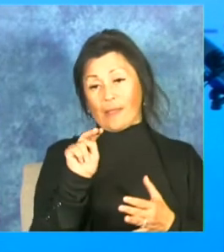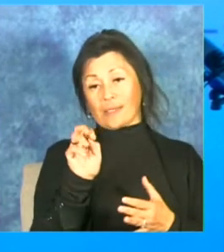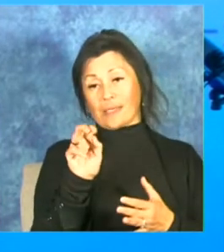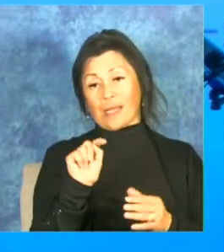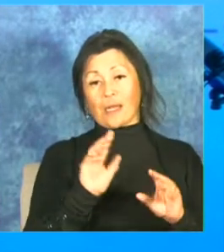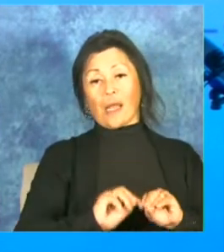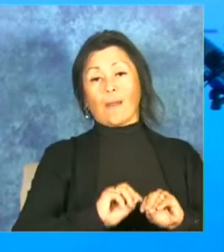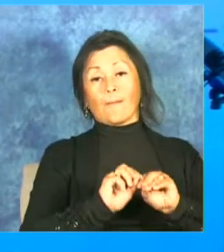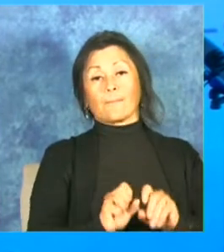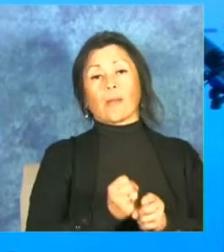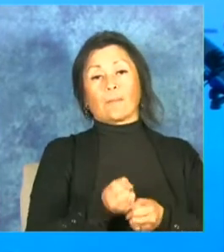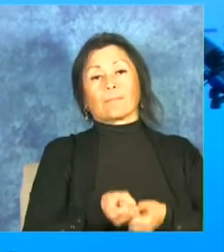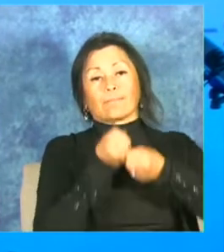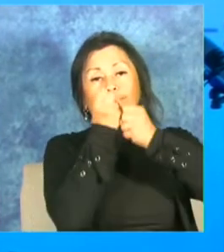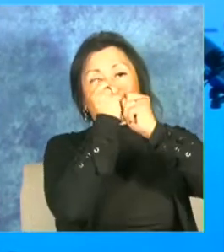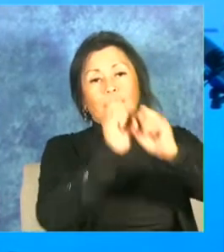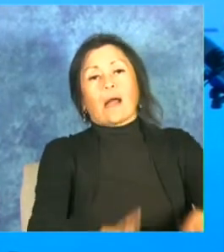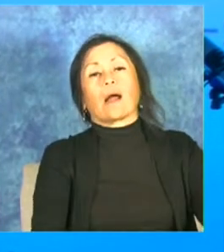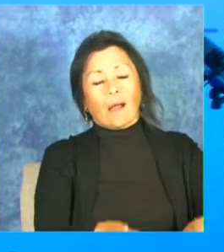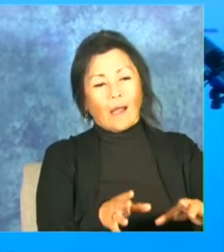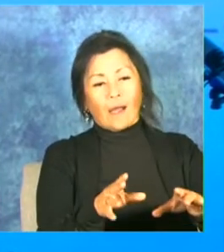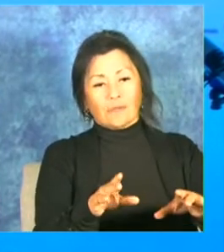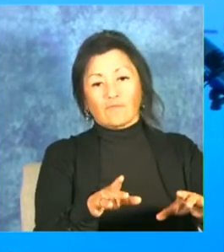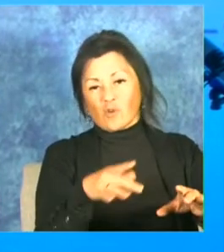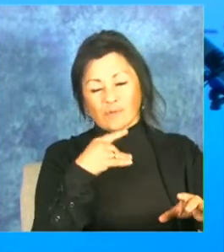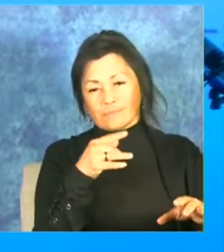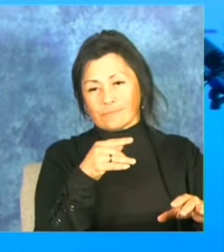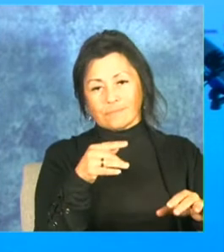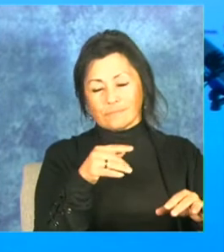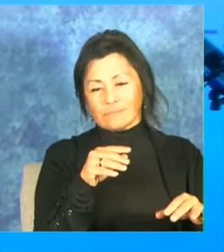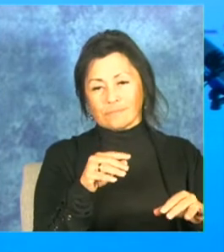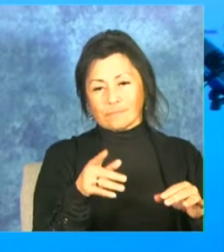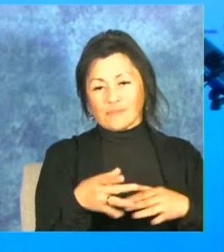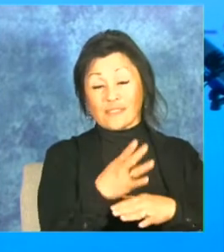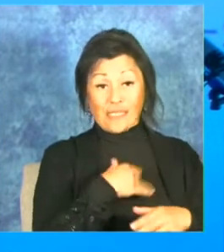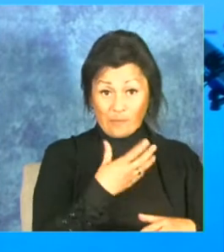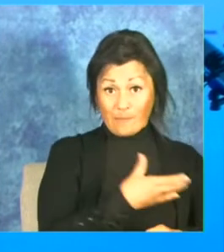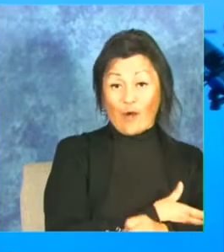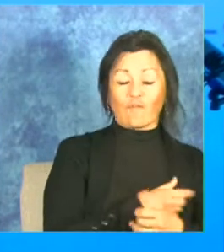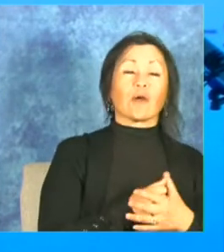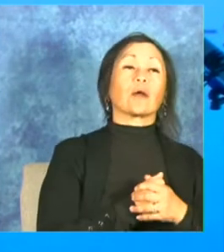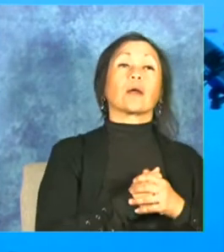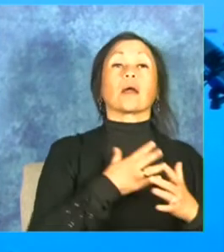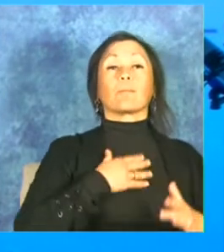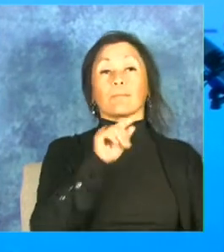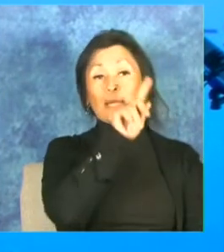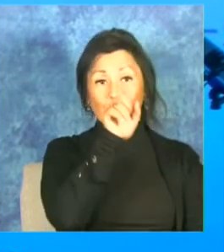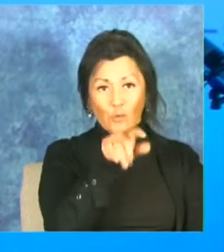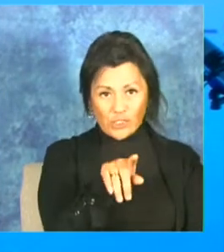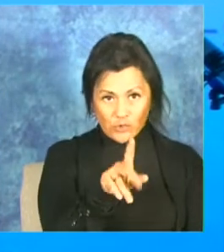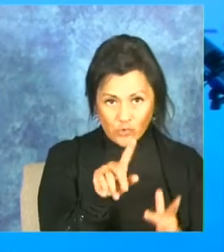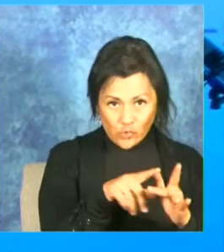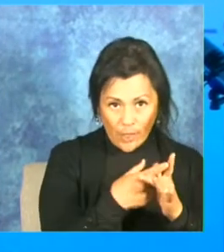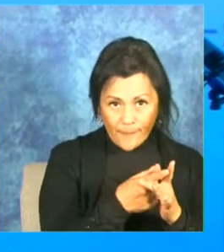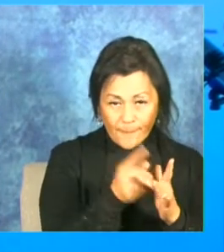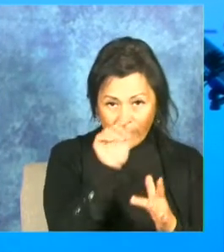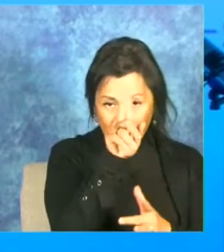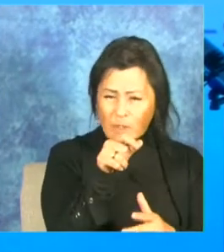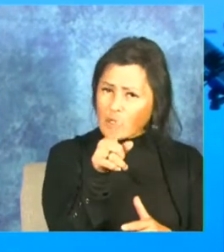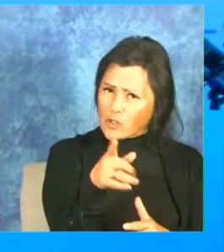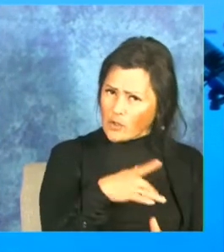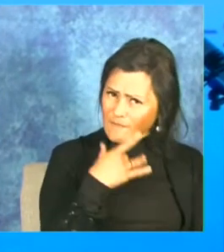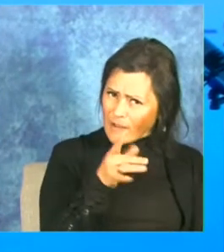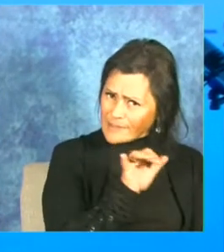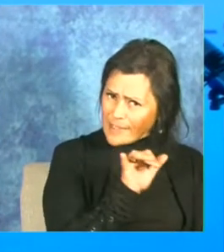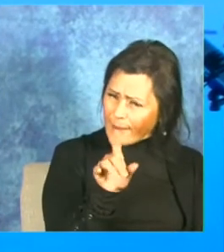A lot of powerful stuff in those words. My question to you to begin with here is, have you ever